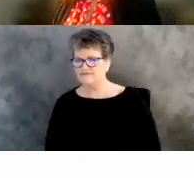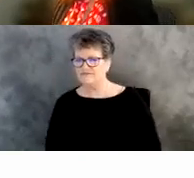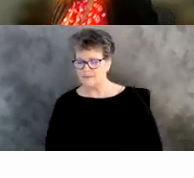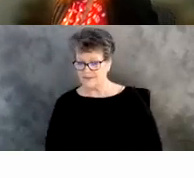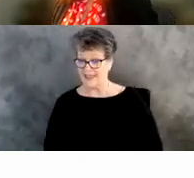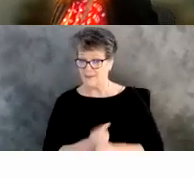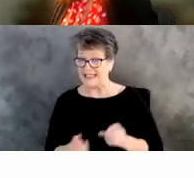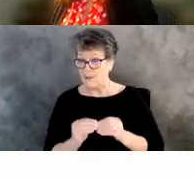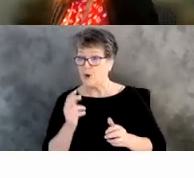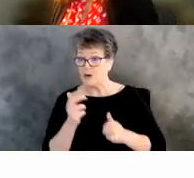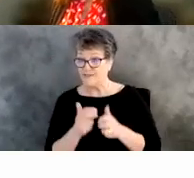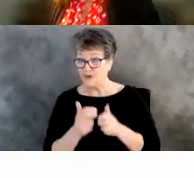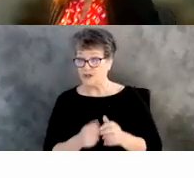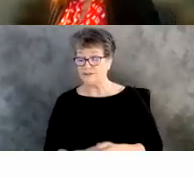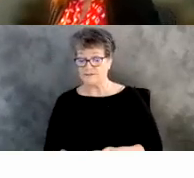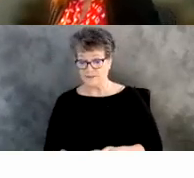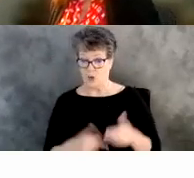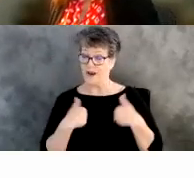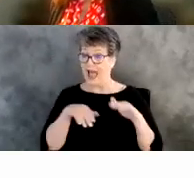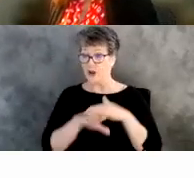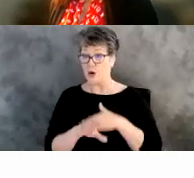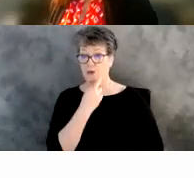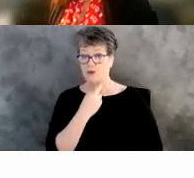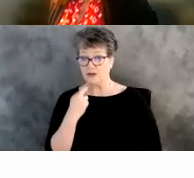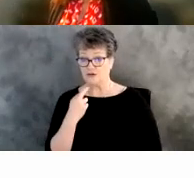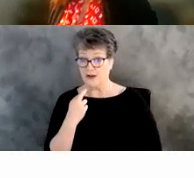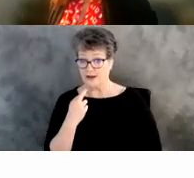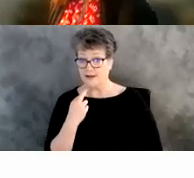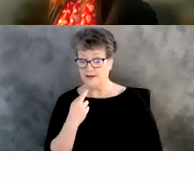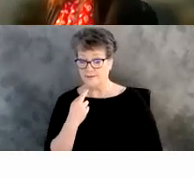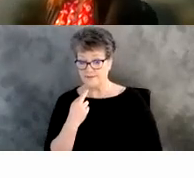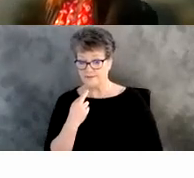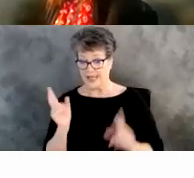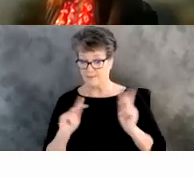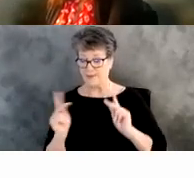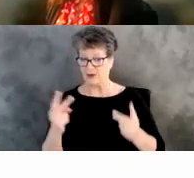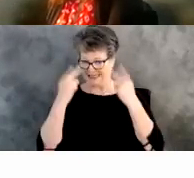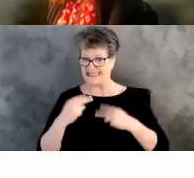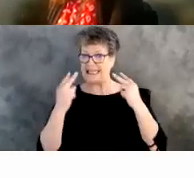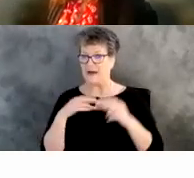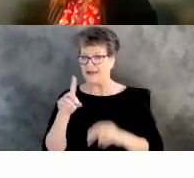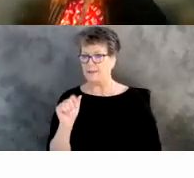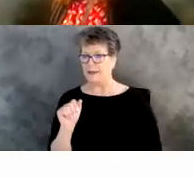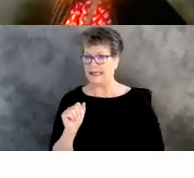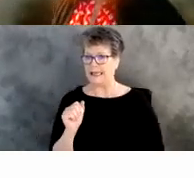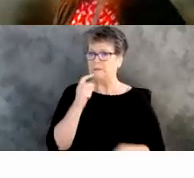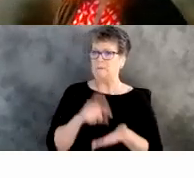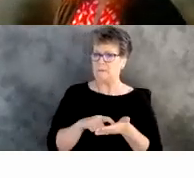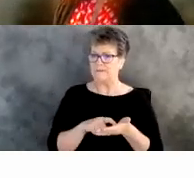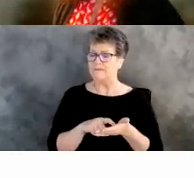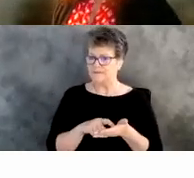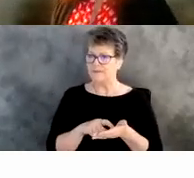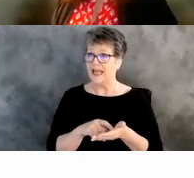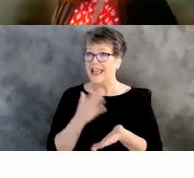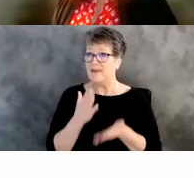more difficult. When I go into a restaurant, people can see my disability. And so it might